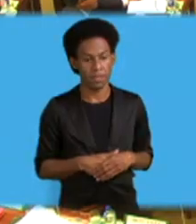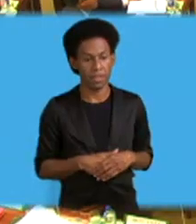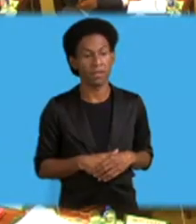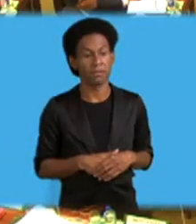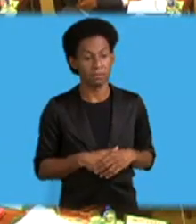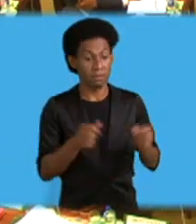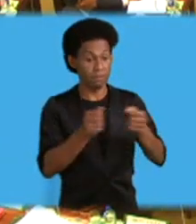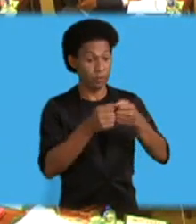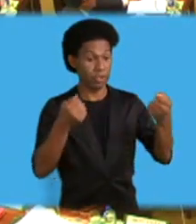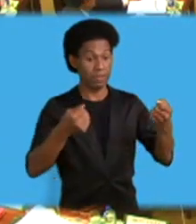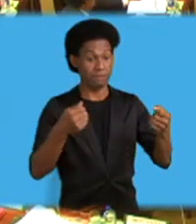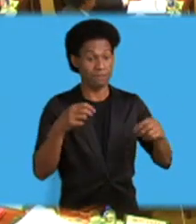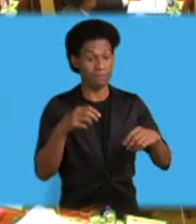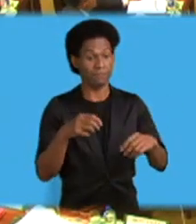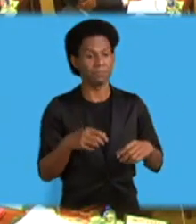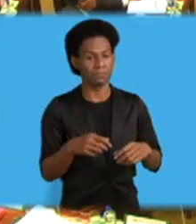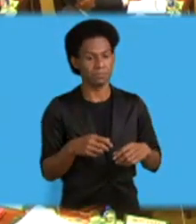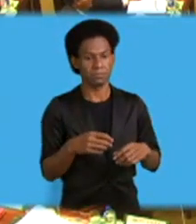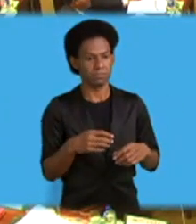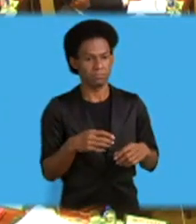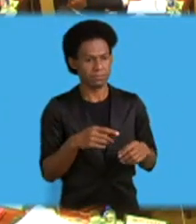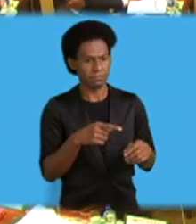Thank you. Thank you.